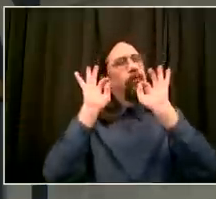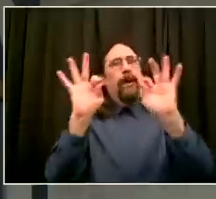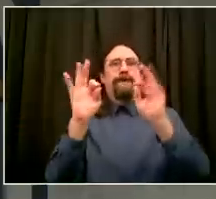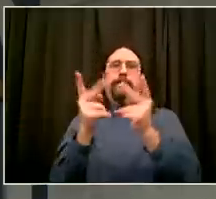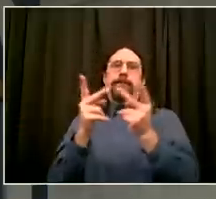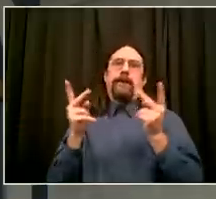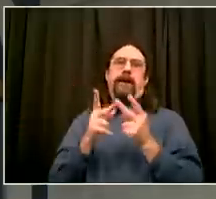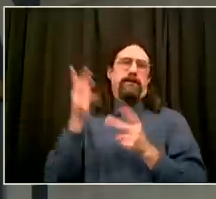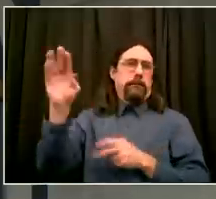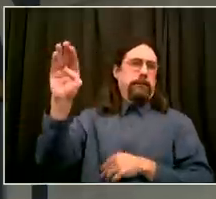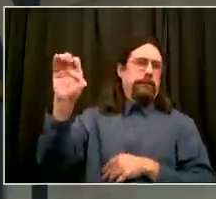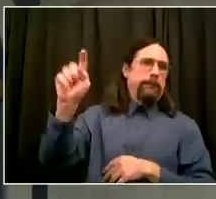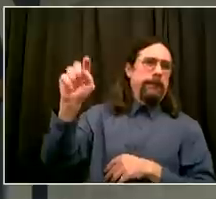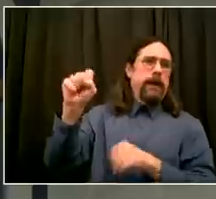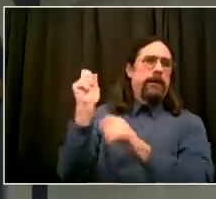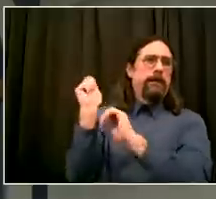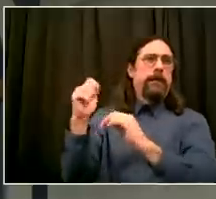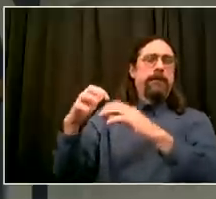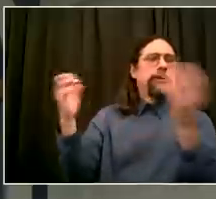question.